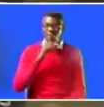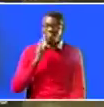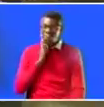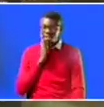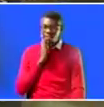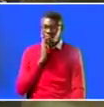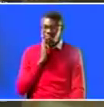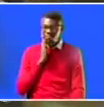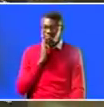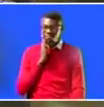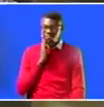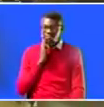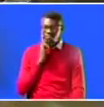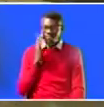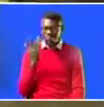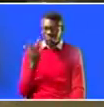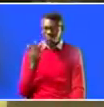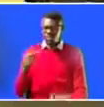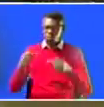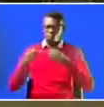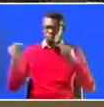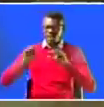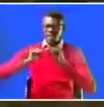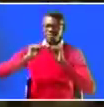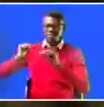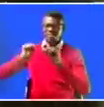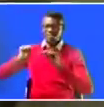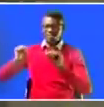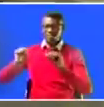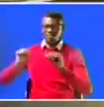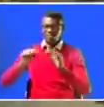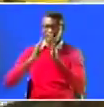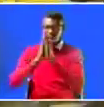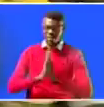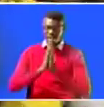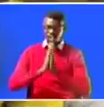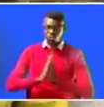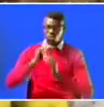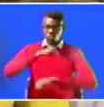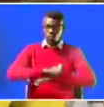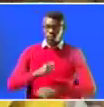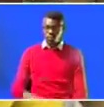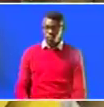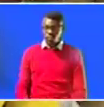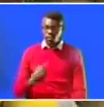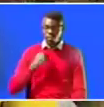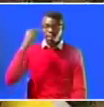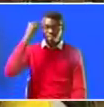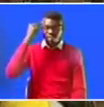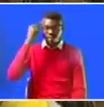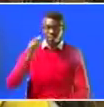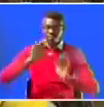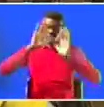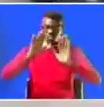of the opinion that he should be taught about religion while in school. I think it's important that our children get to understand use